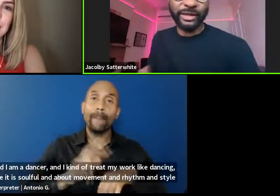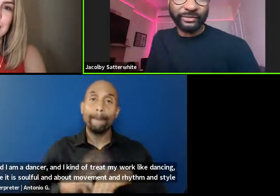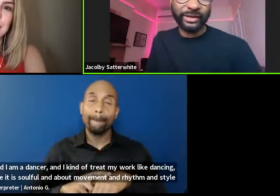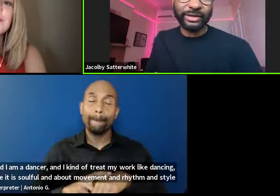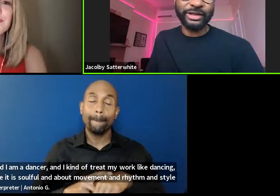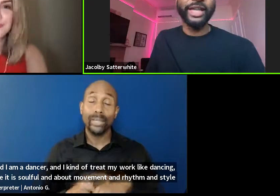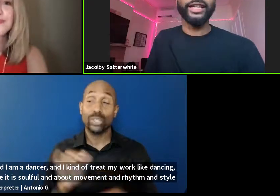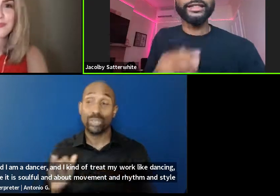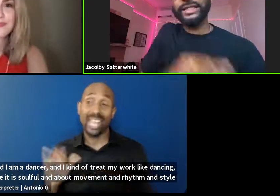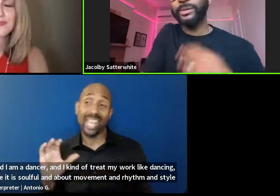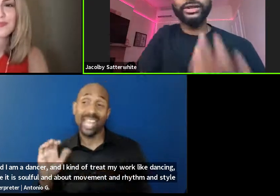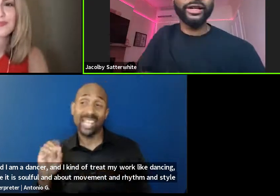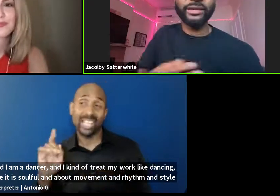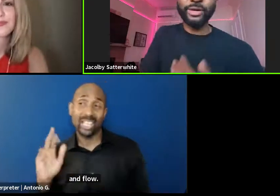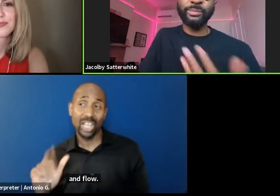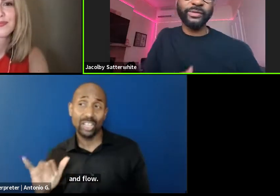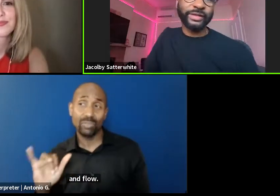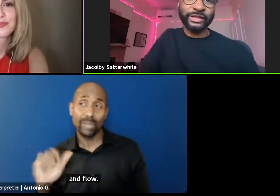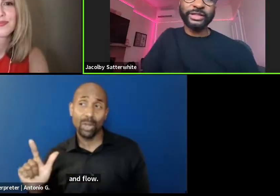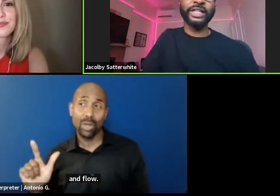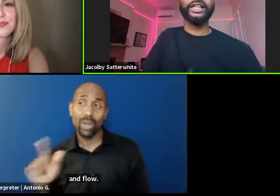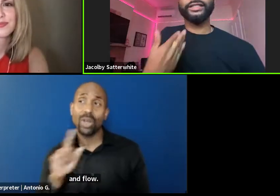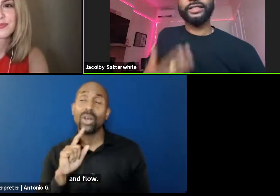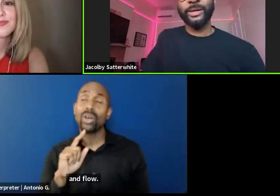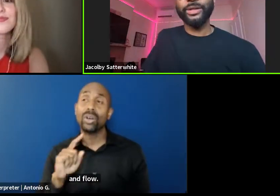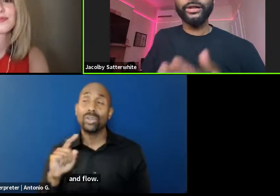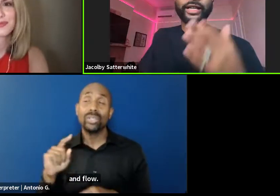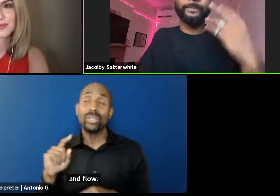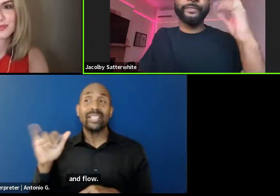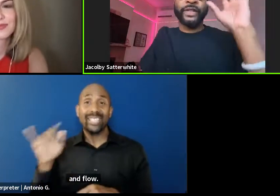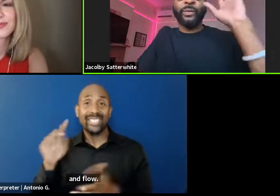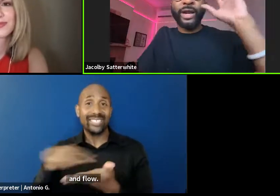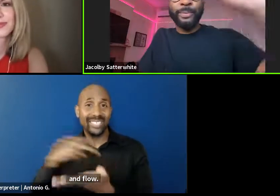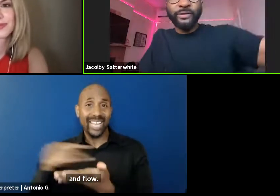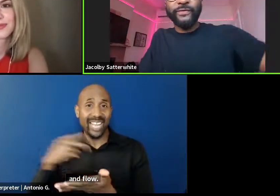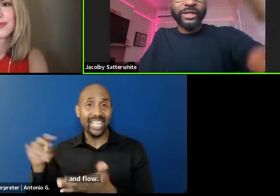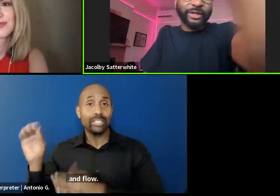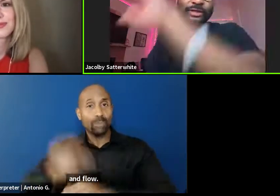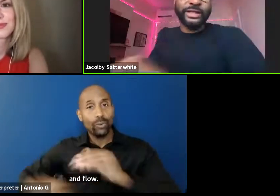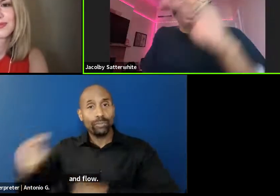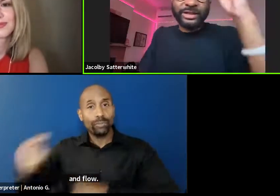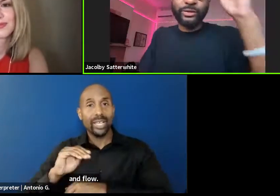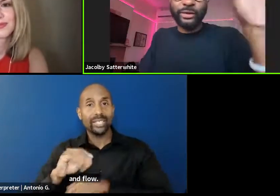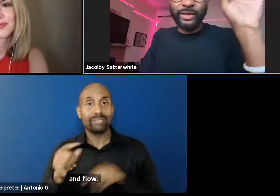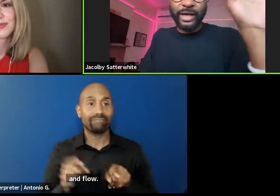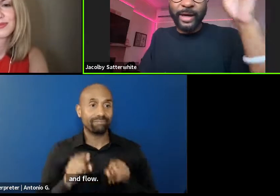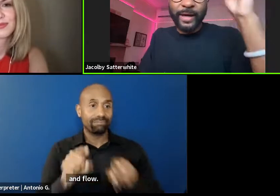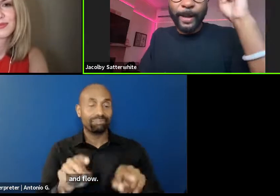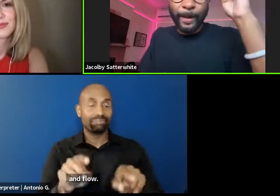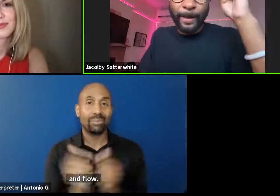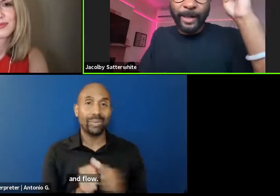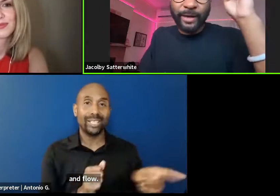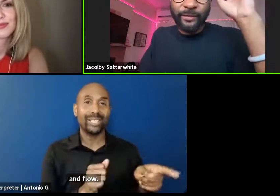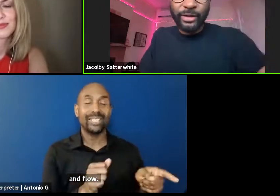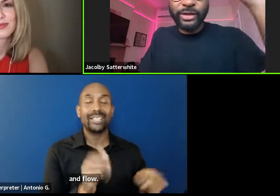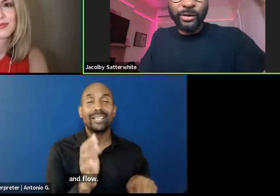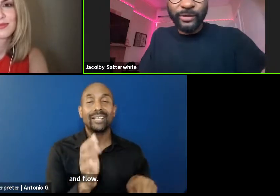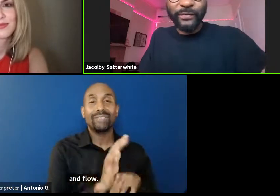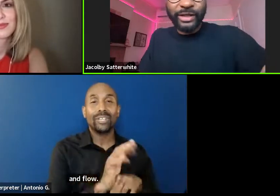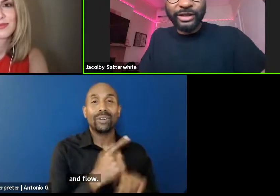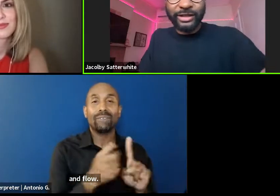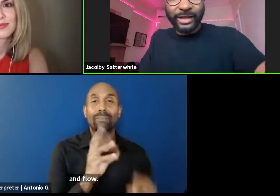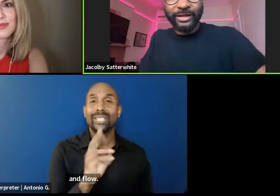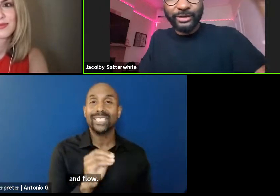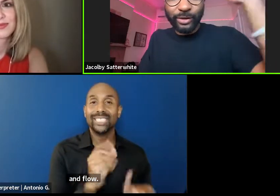rhymed with that 60 minutes footage, to sing with the Color Purple footage, the same, you know, like when I put footnotes in, it's just sort of like